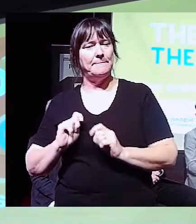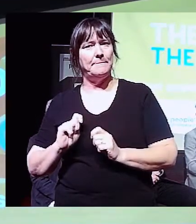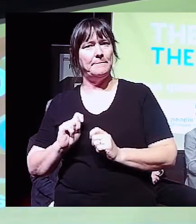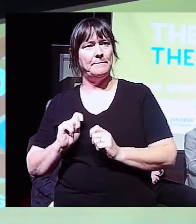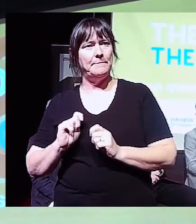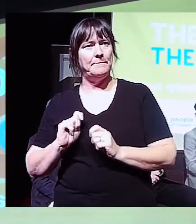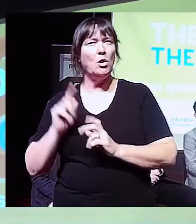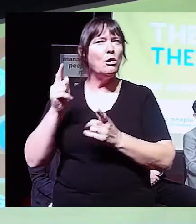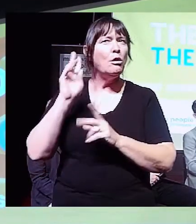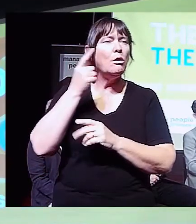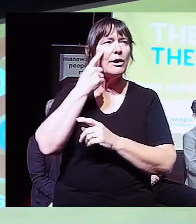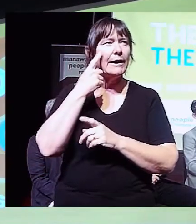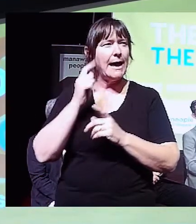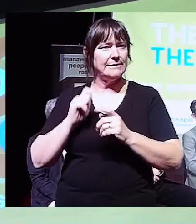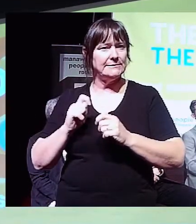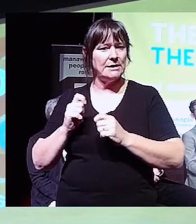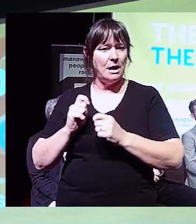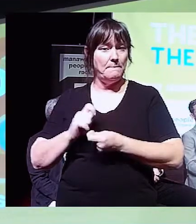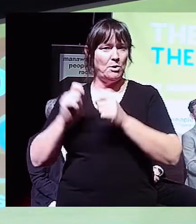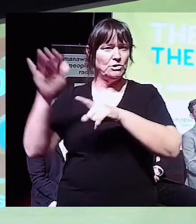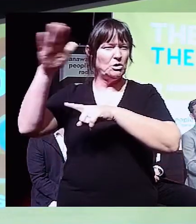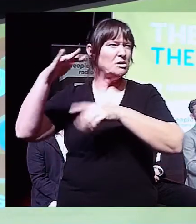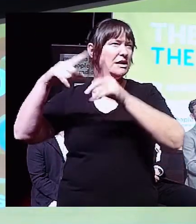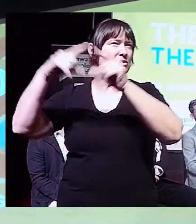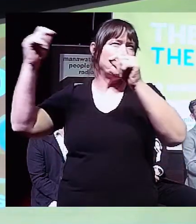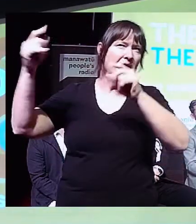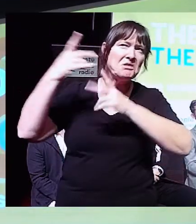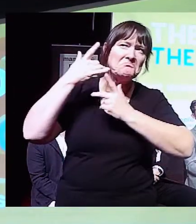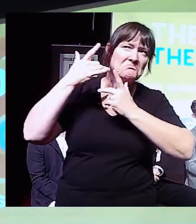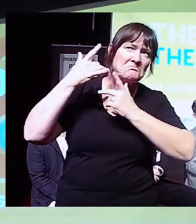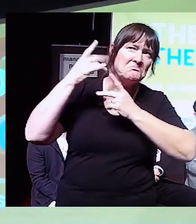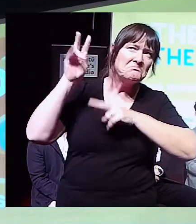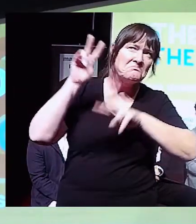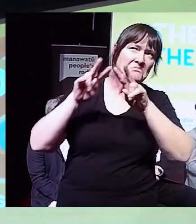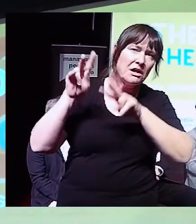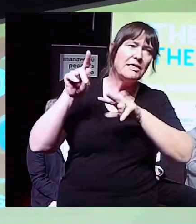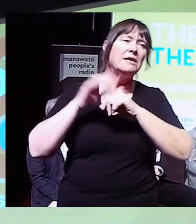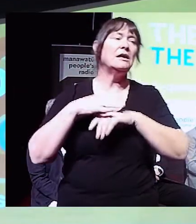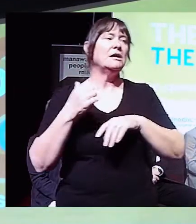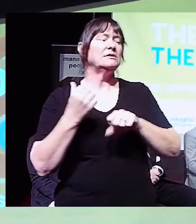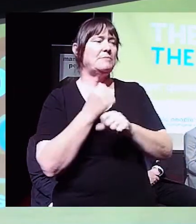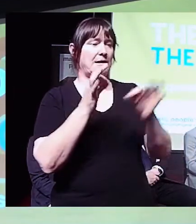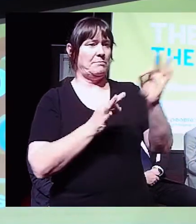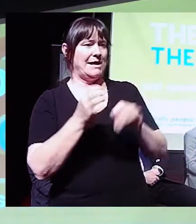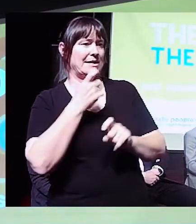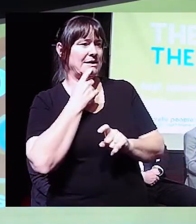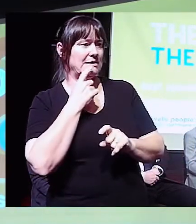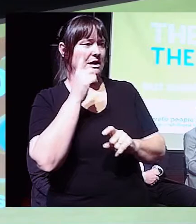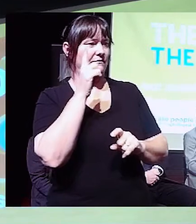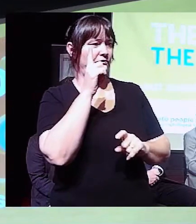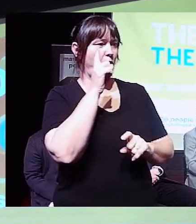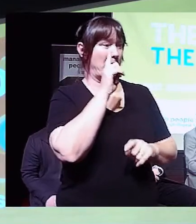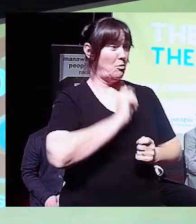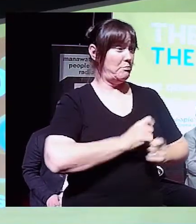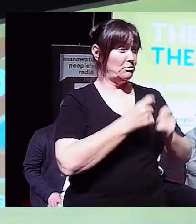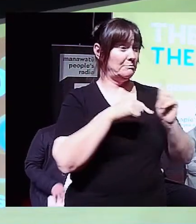Japan to make planning and stability easier for both builders and buyers. In